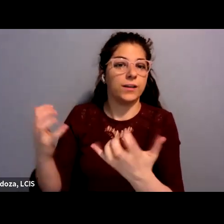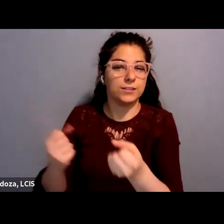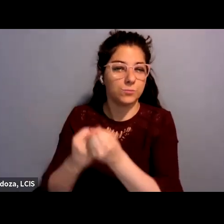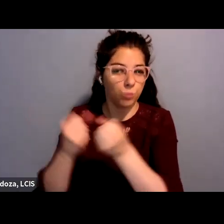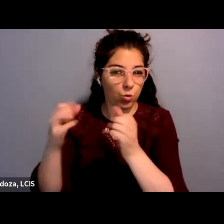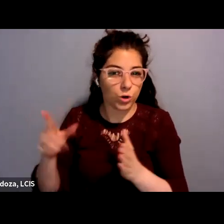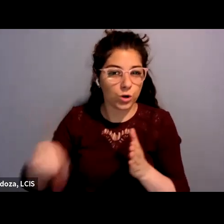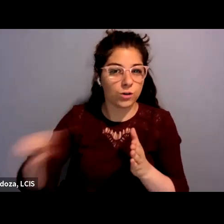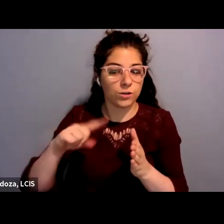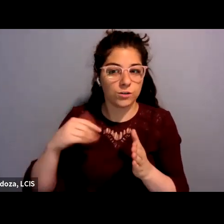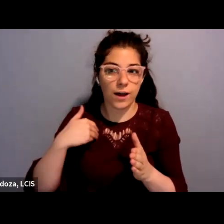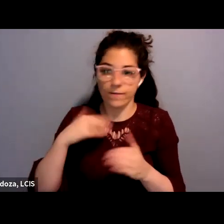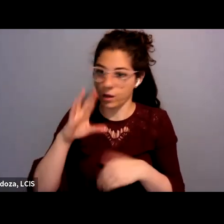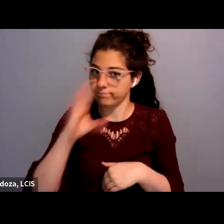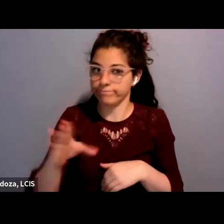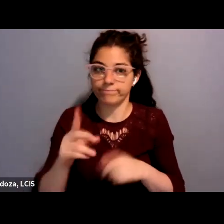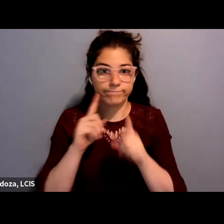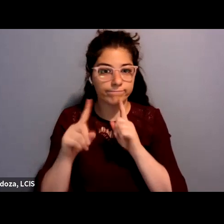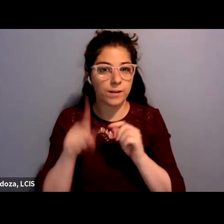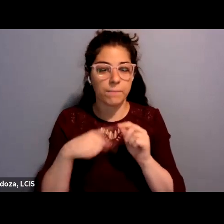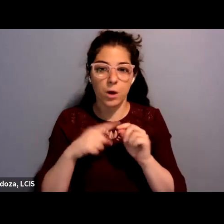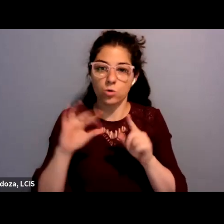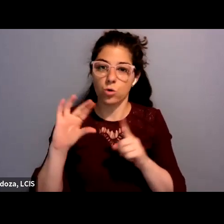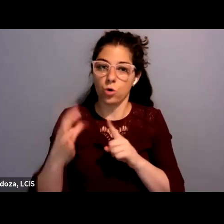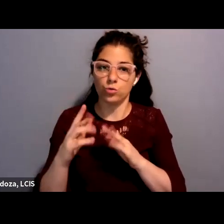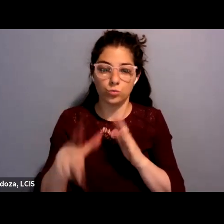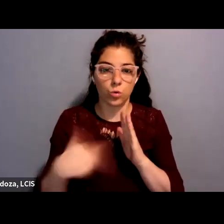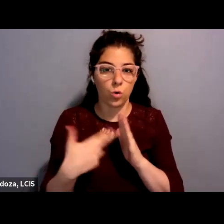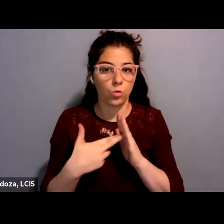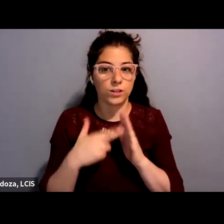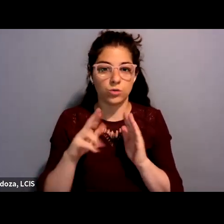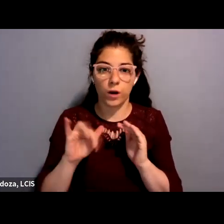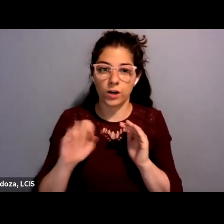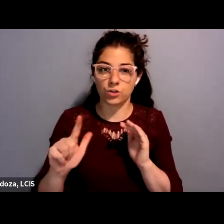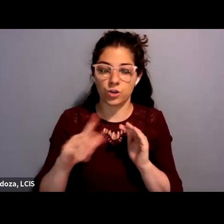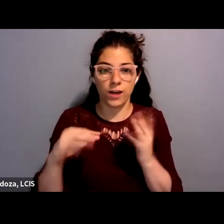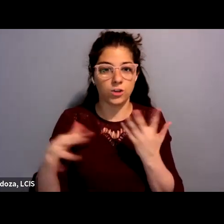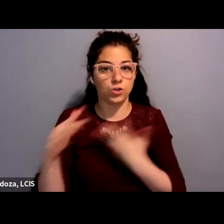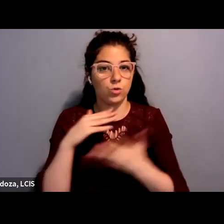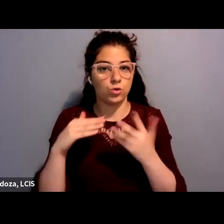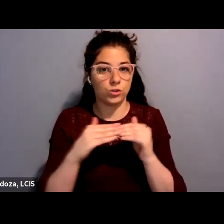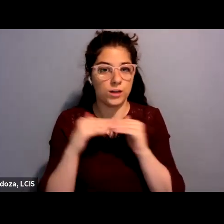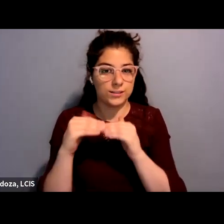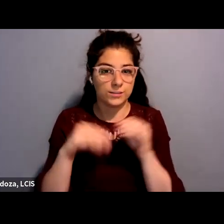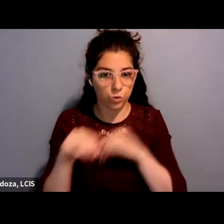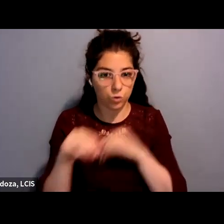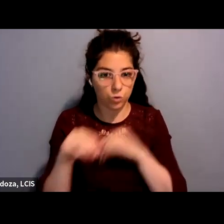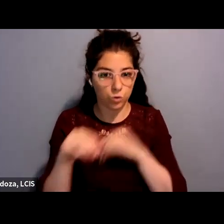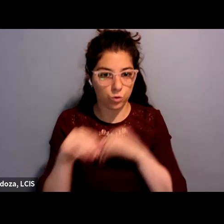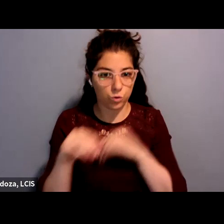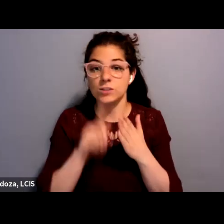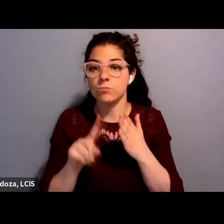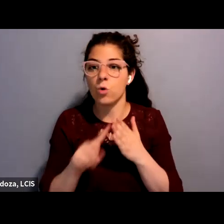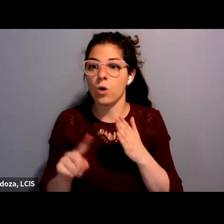to have frank conversations about cultural's role in racial and social justice movements, and to explore whole